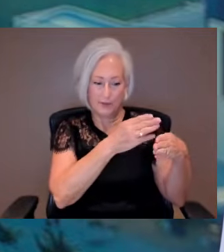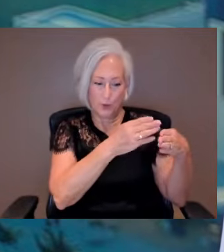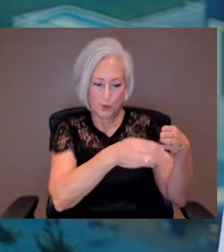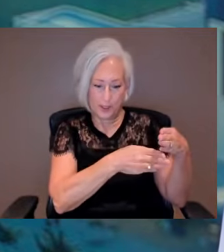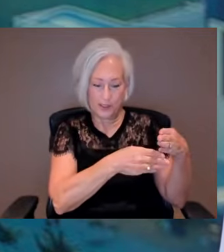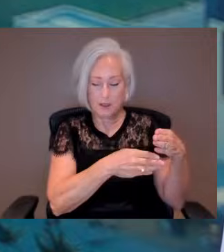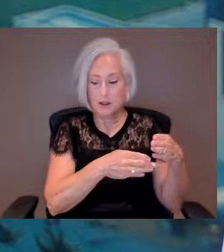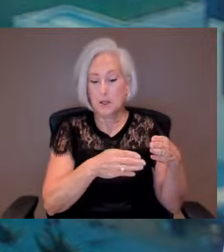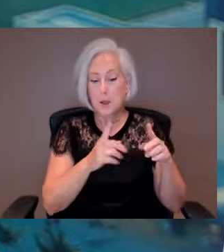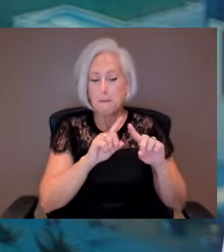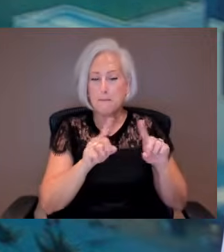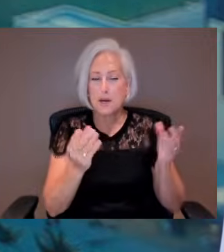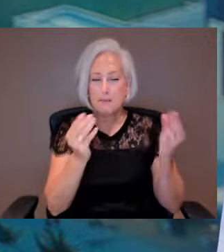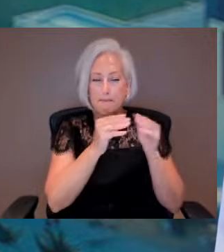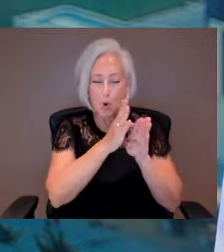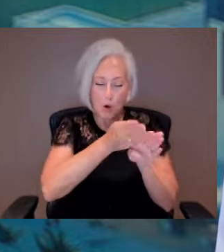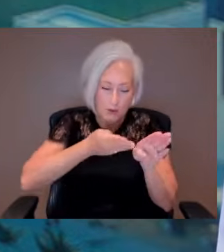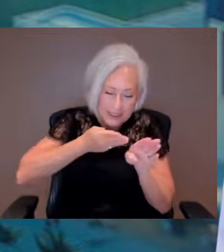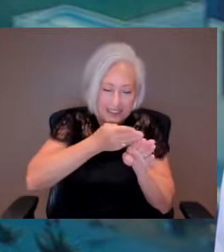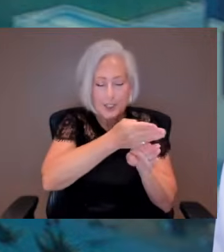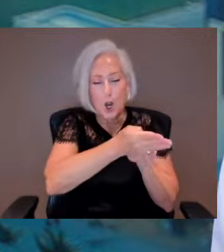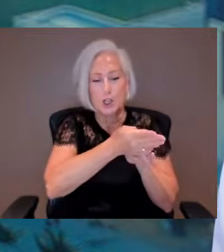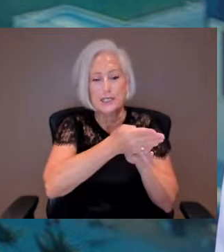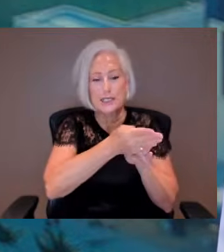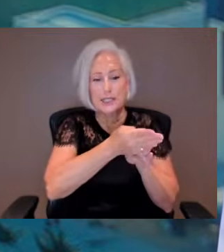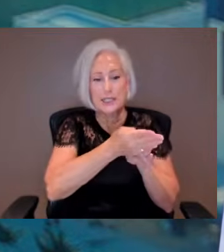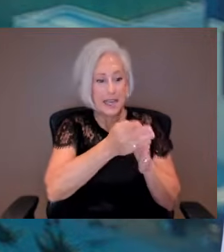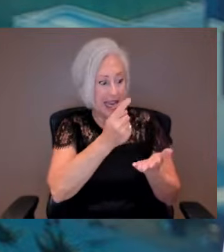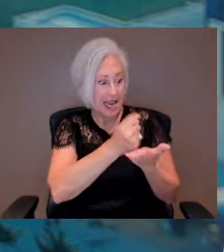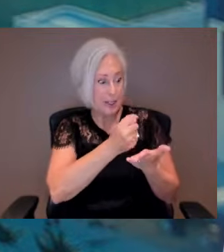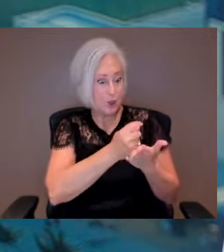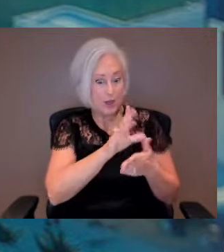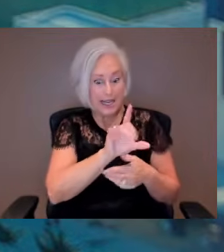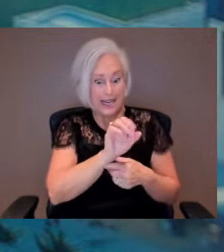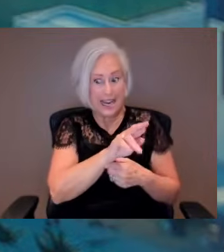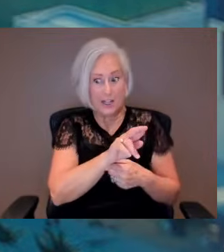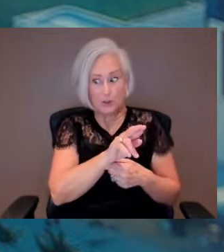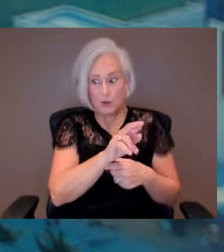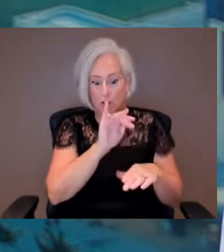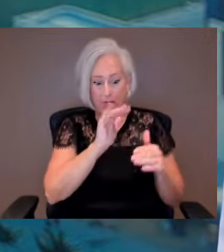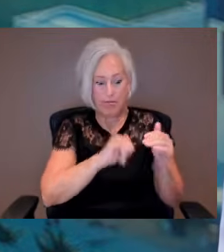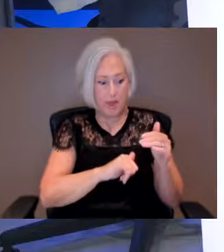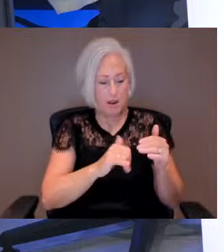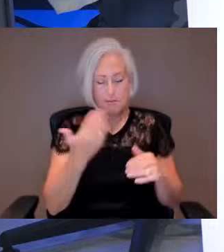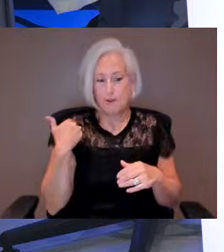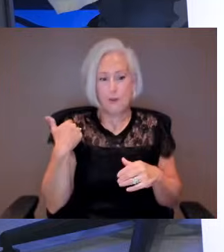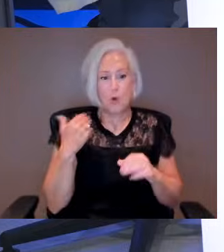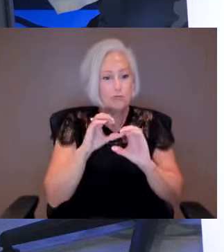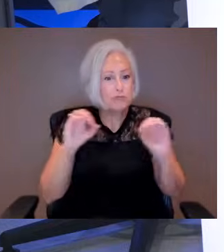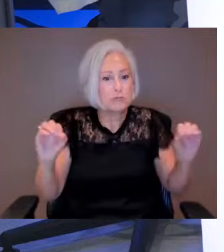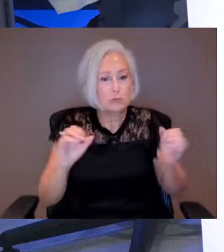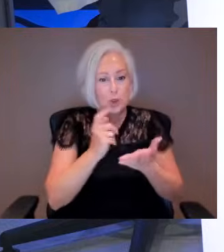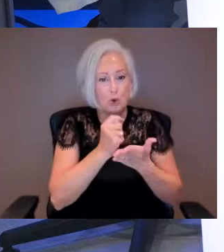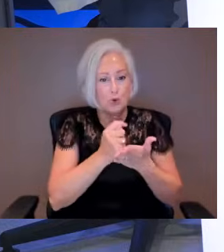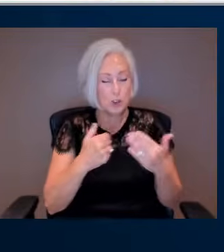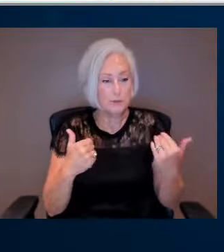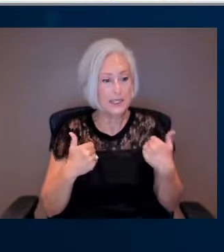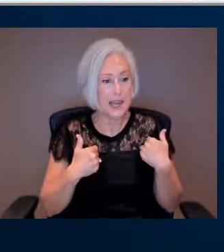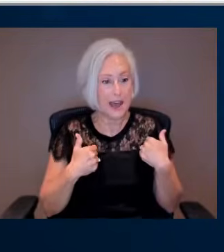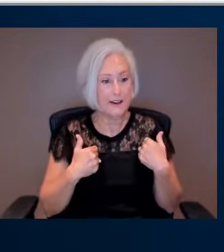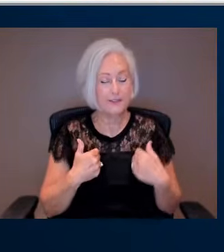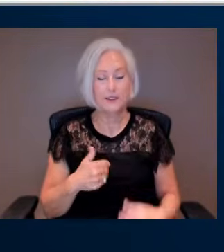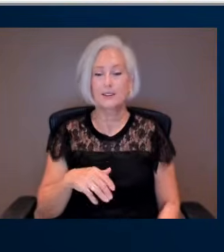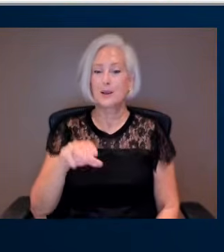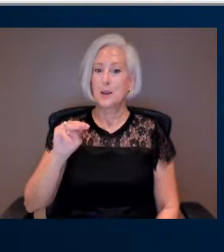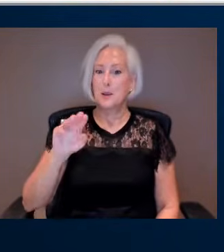it has been able to treat cancers that otherwise didn't have medicine treatments, really. Matt, a powerful moment in your story